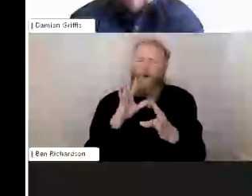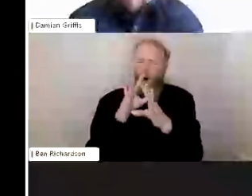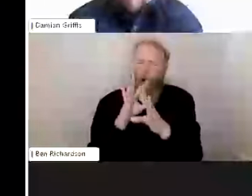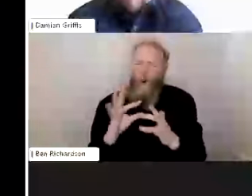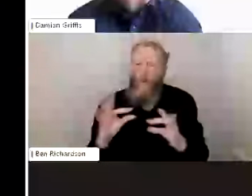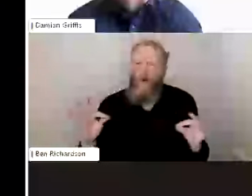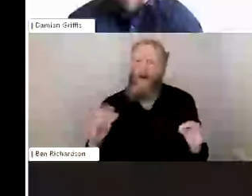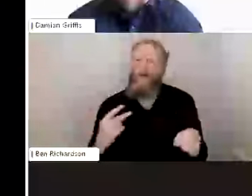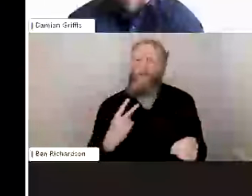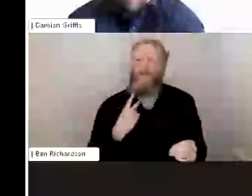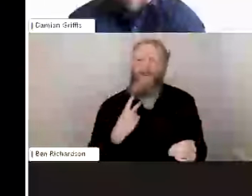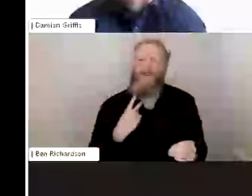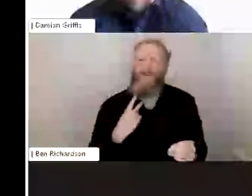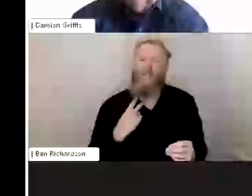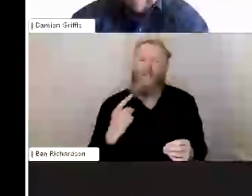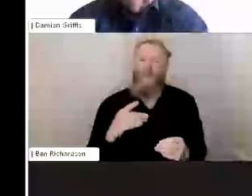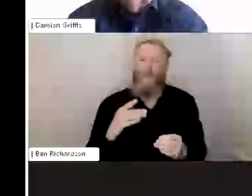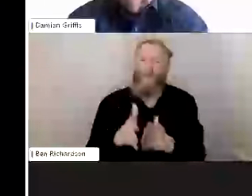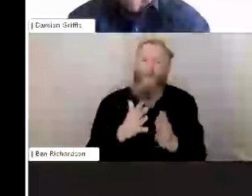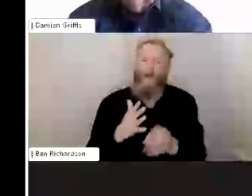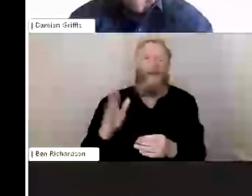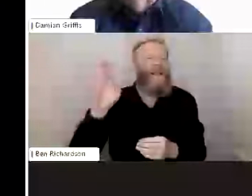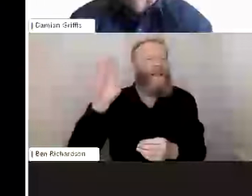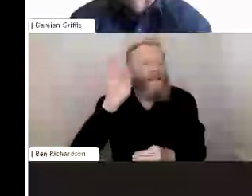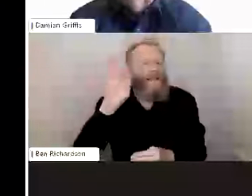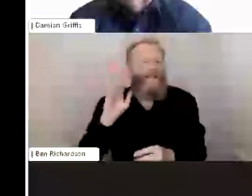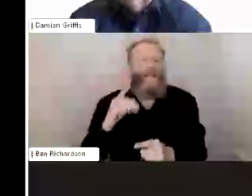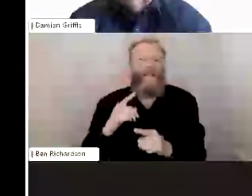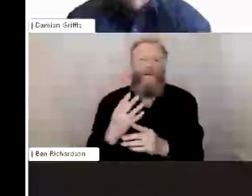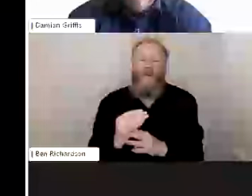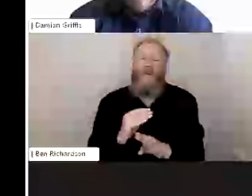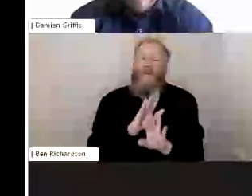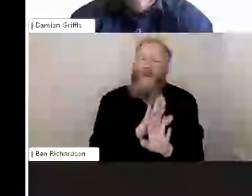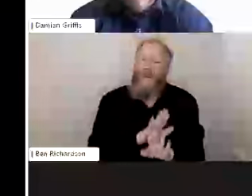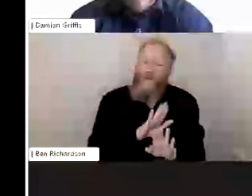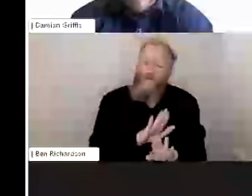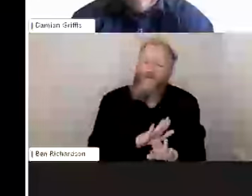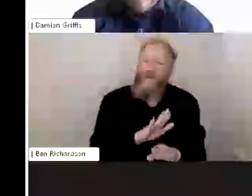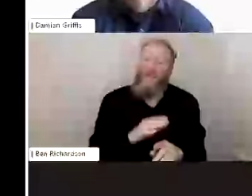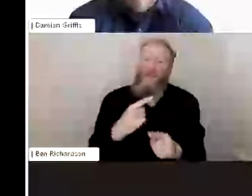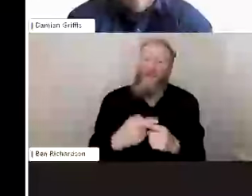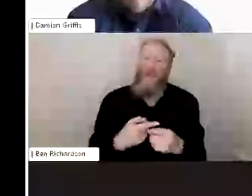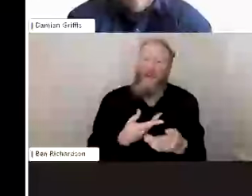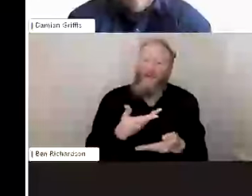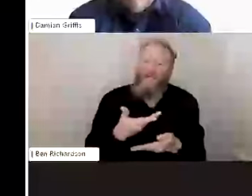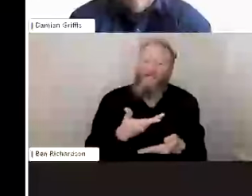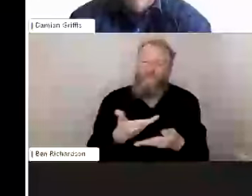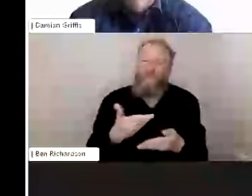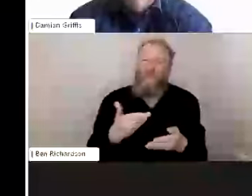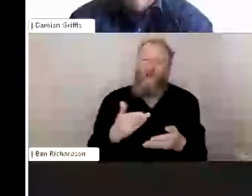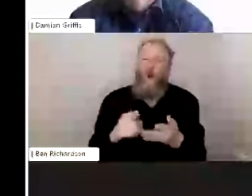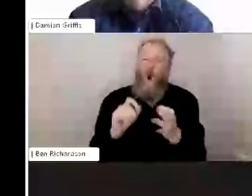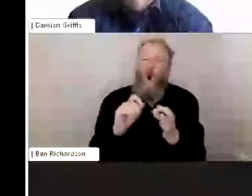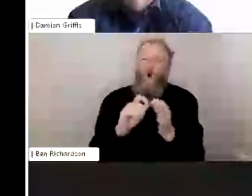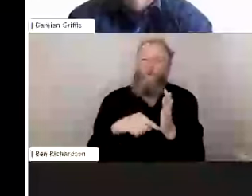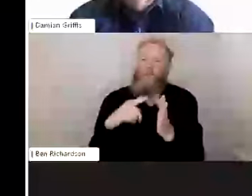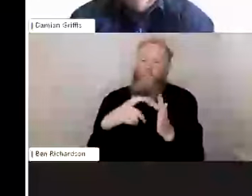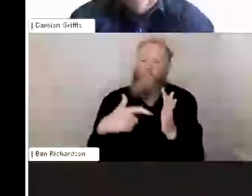and reflective listening, empathy, and sensitivity? Absolutely. You just answered it for yourself. That's exactly what it is.